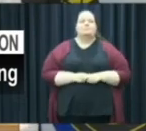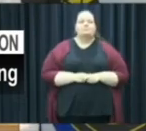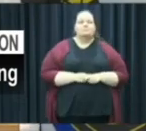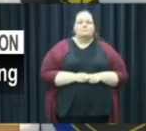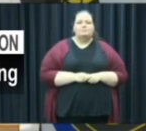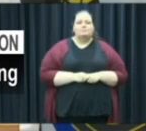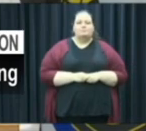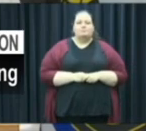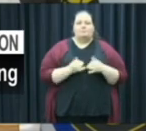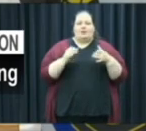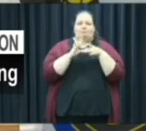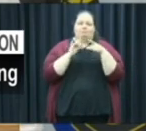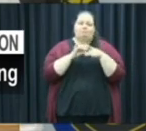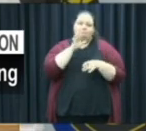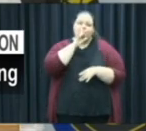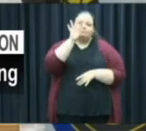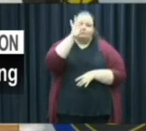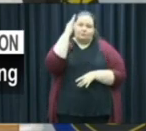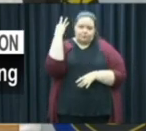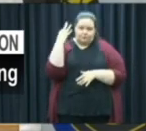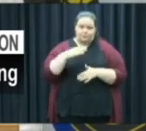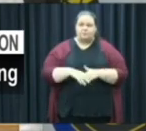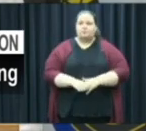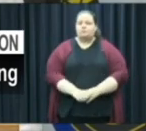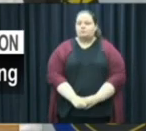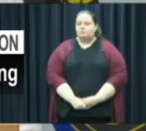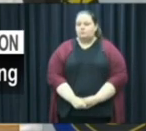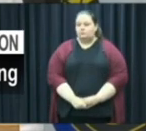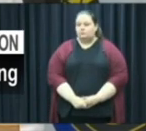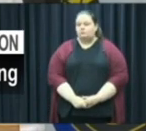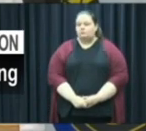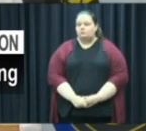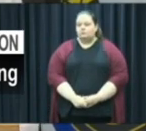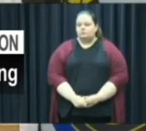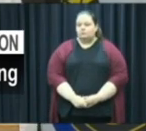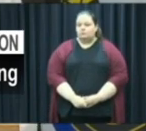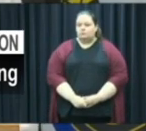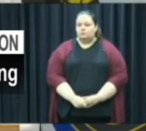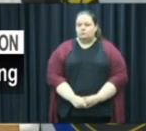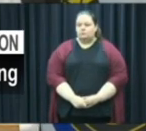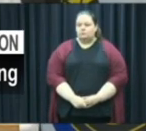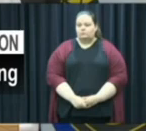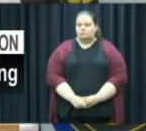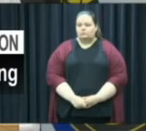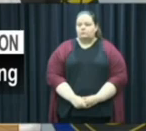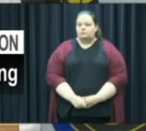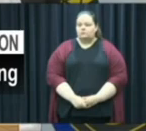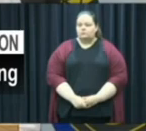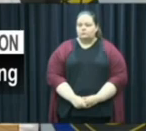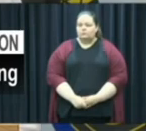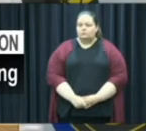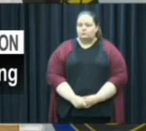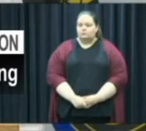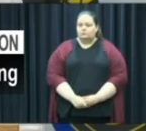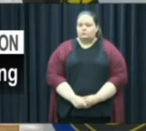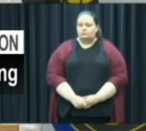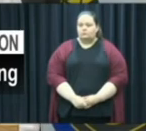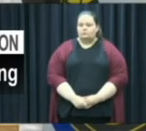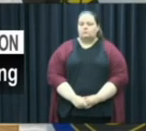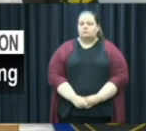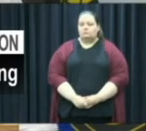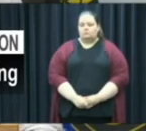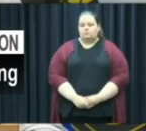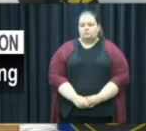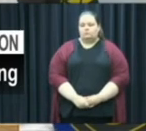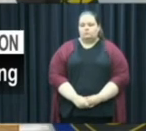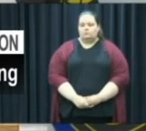présentez 2 des 5 symptômes suivants, fièvre dépassant 38 degrés Celsius, un toux persistant, mal de gorge, mal de tête, écoulement